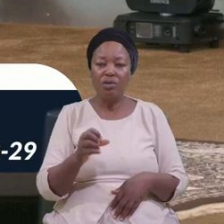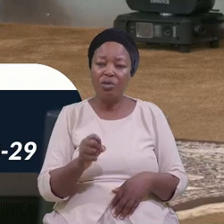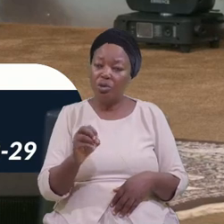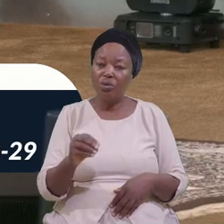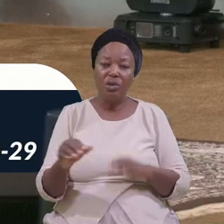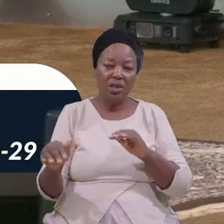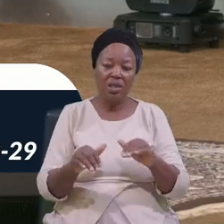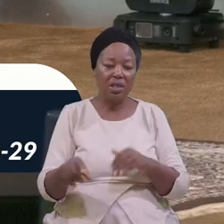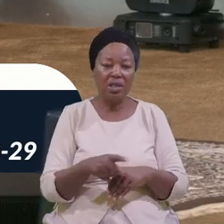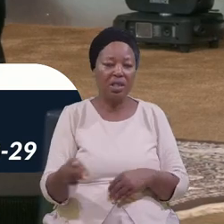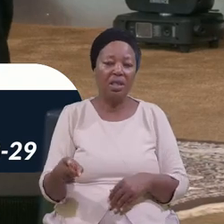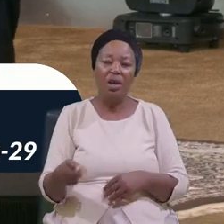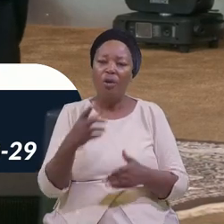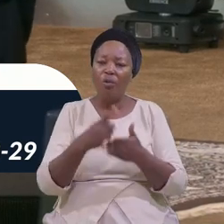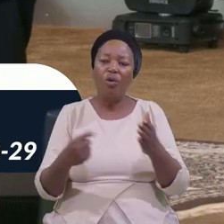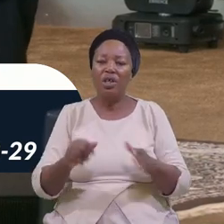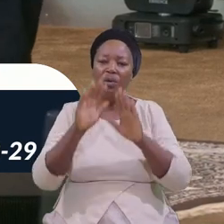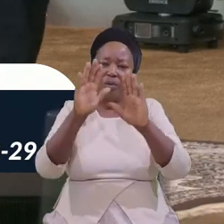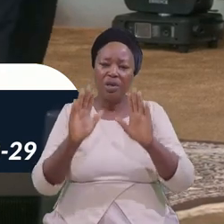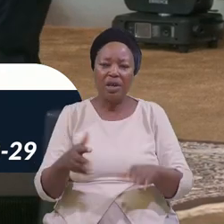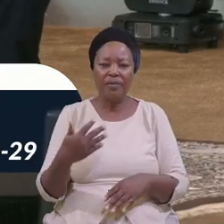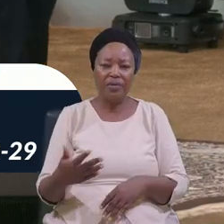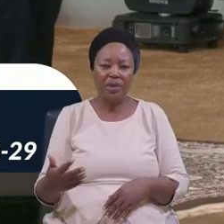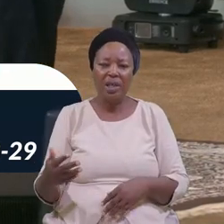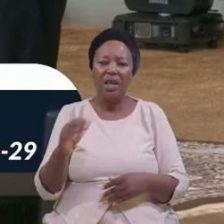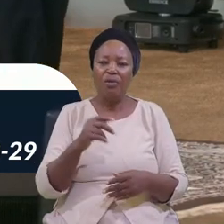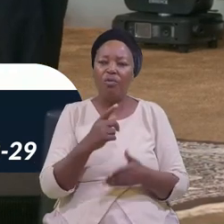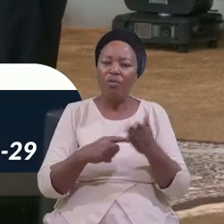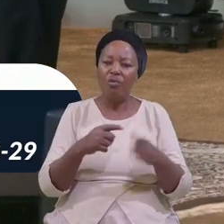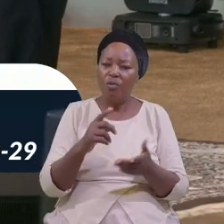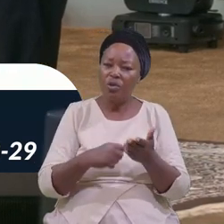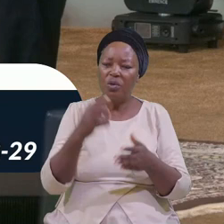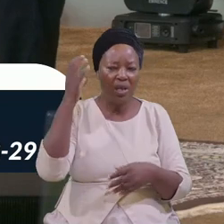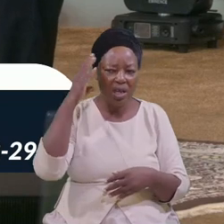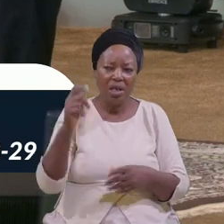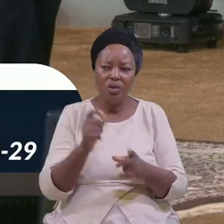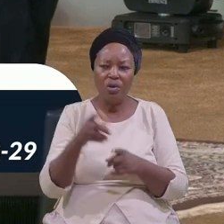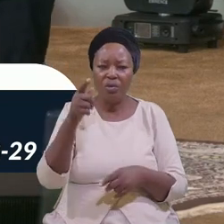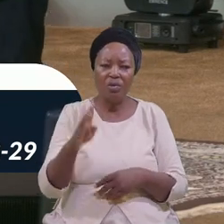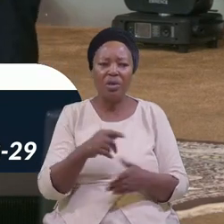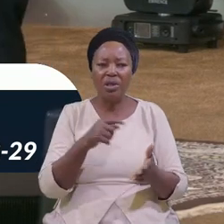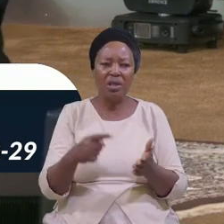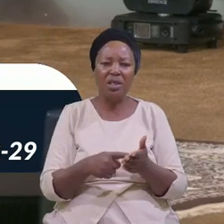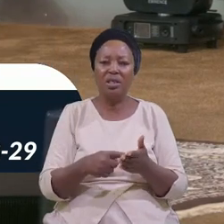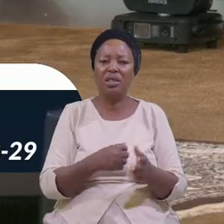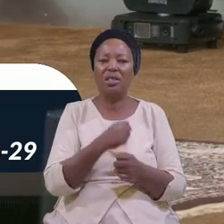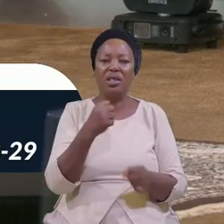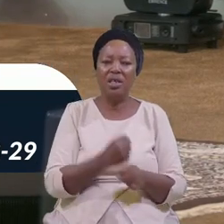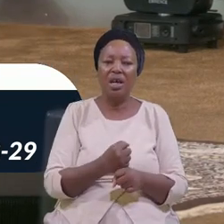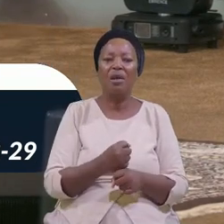they. What a wonderful thing if, you know, as you hear the word of God this year, whether it's Monday